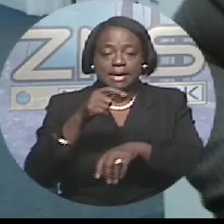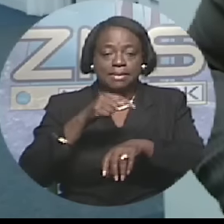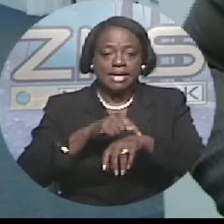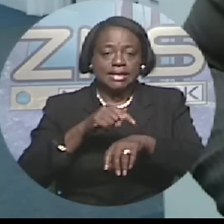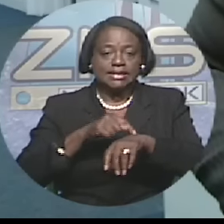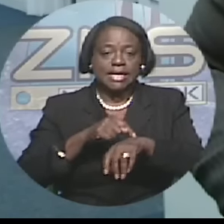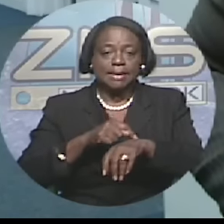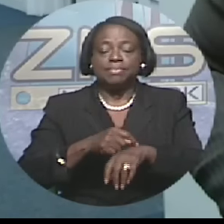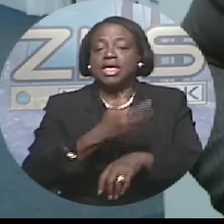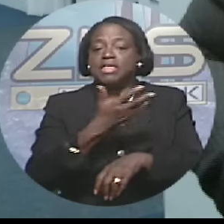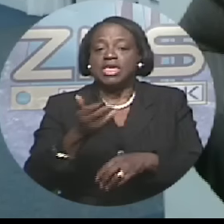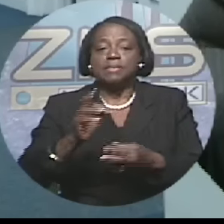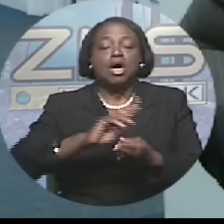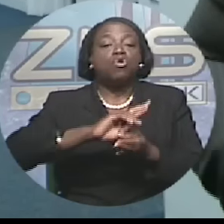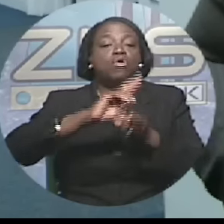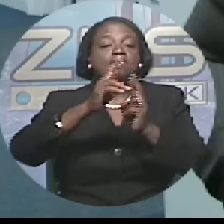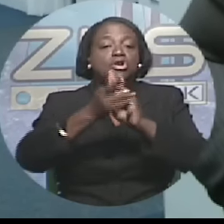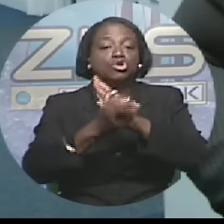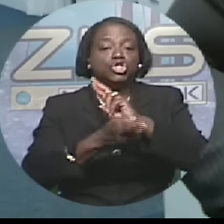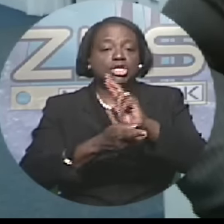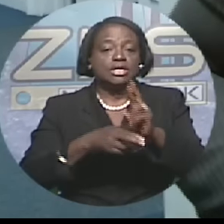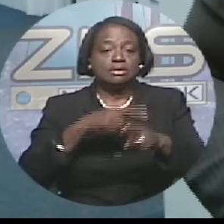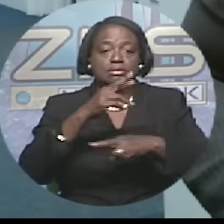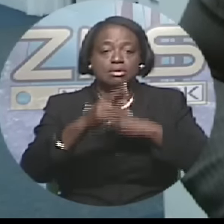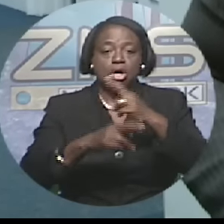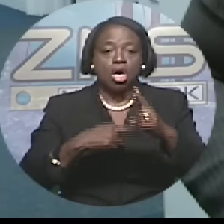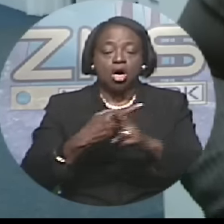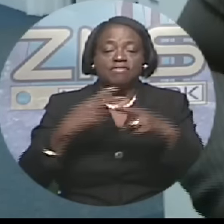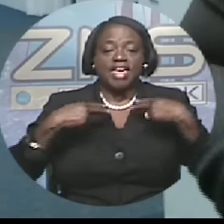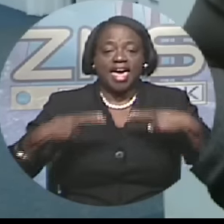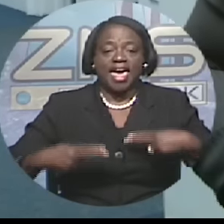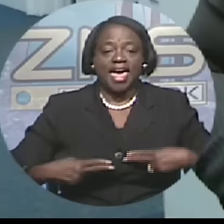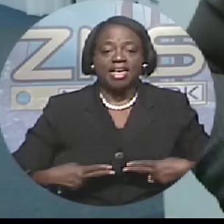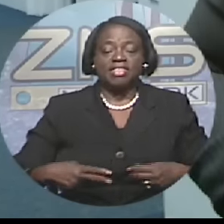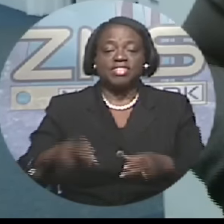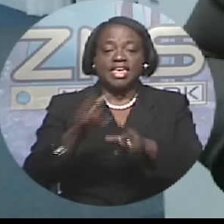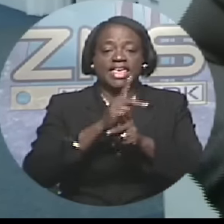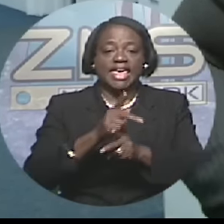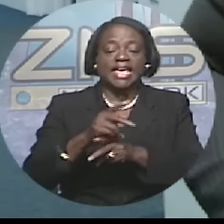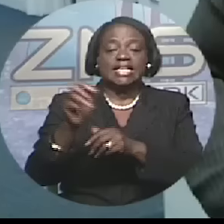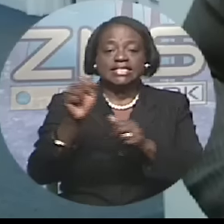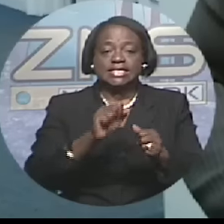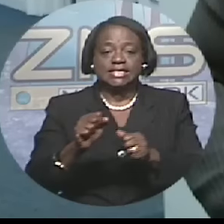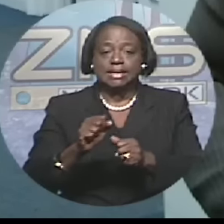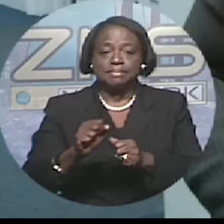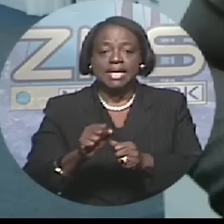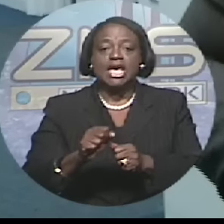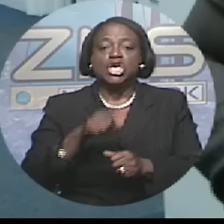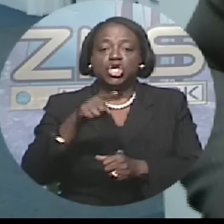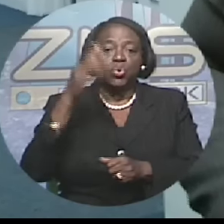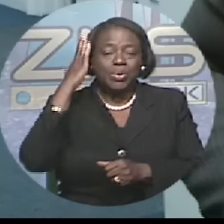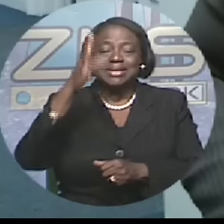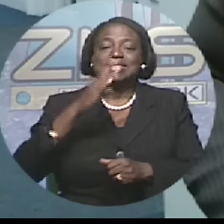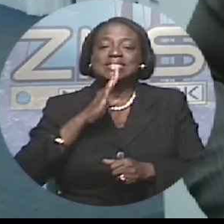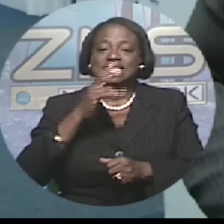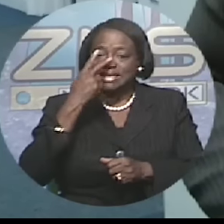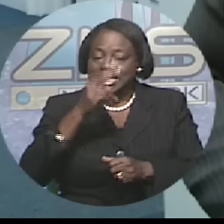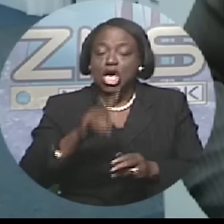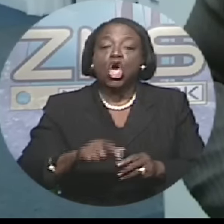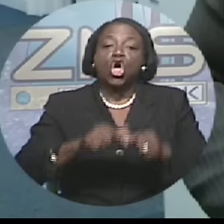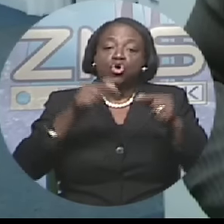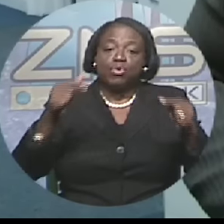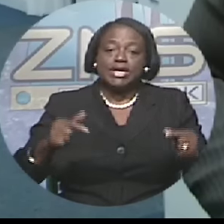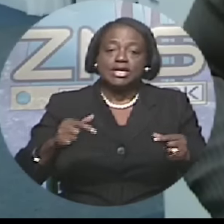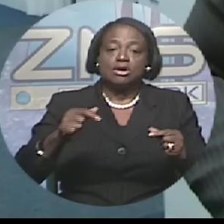of the healthcare sector. It's already begun. Prime Minister Christie says you can expect to see even greater transformation throughout the entire